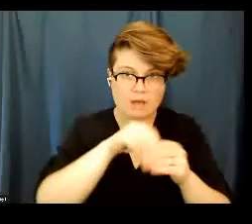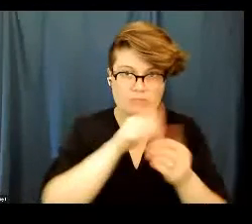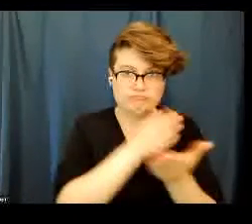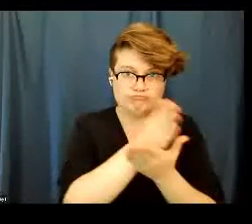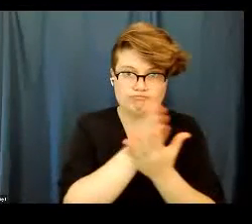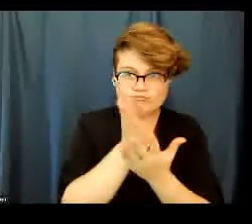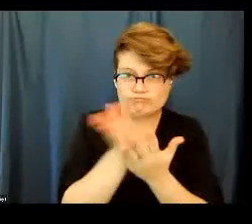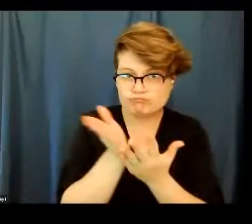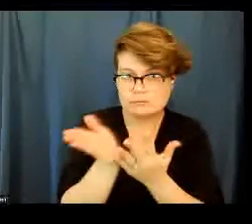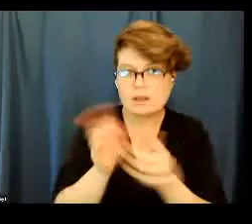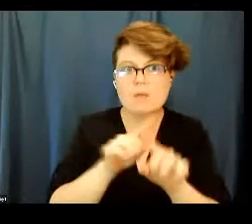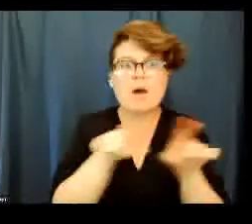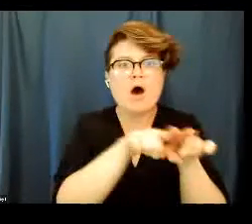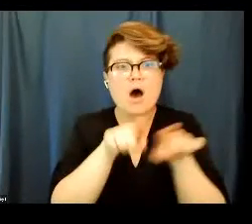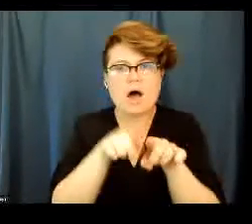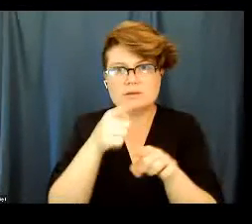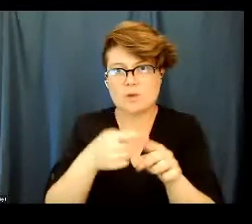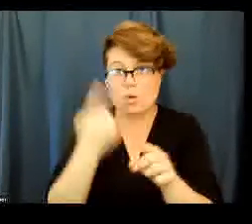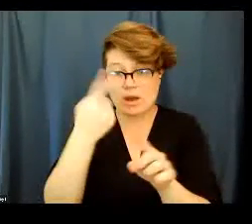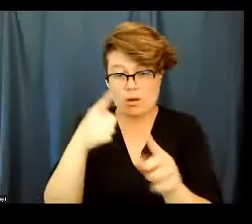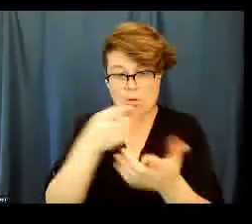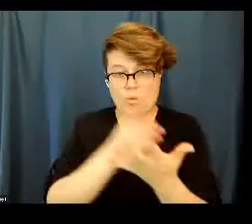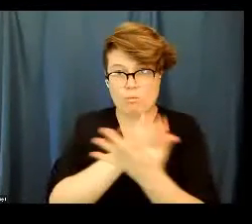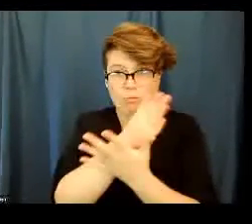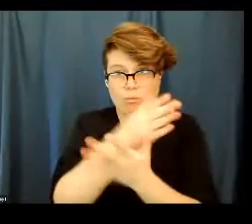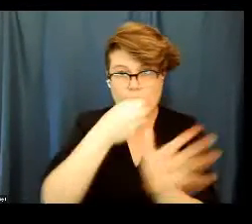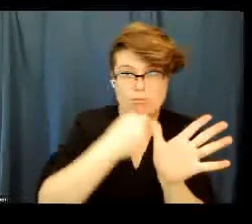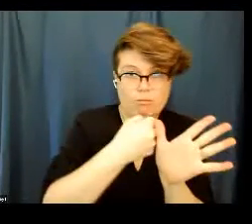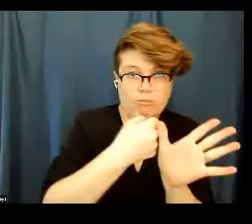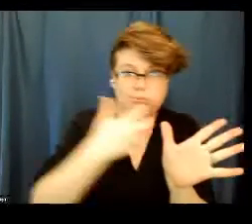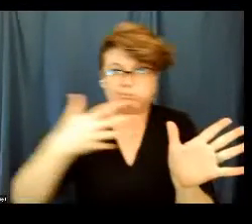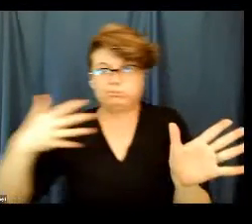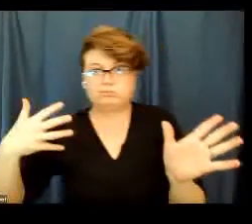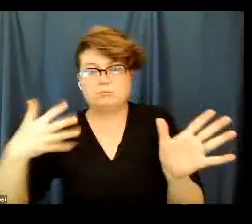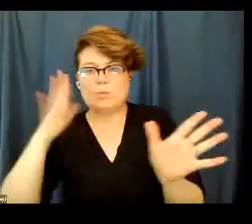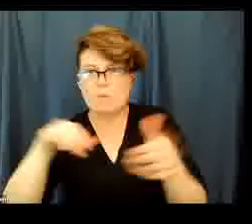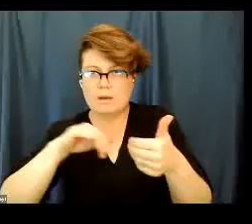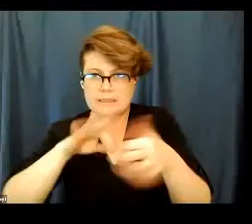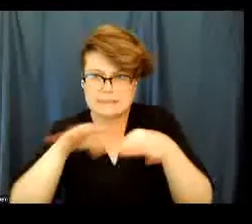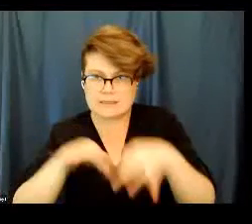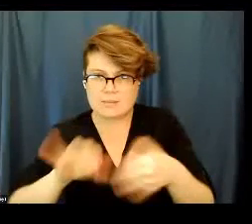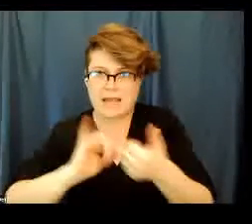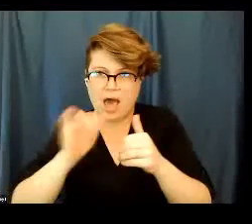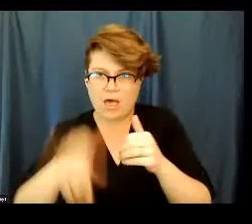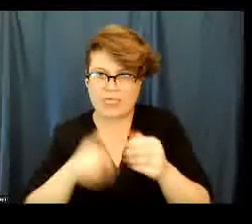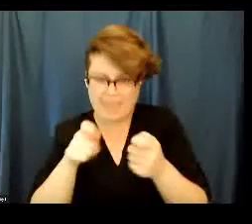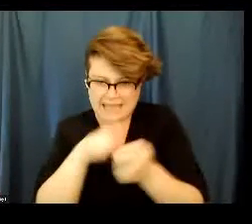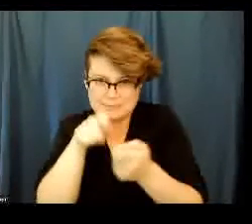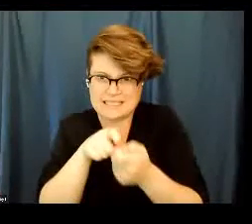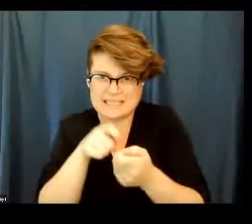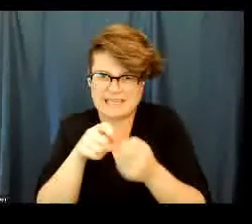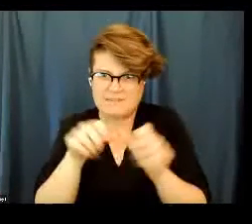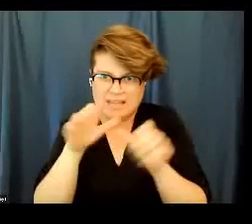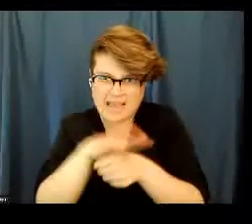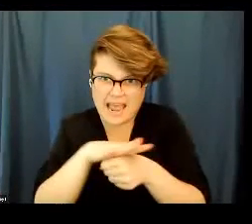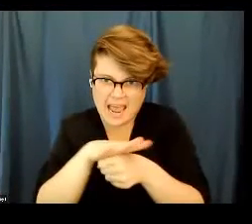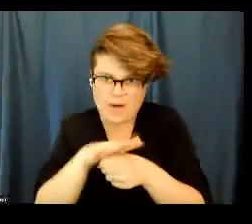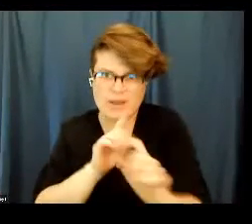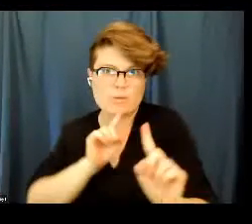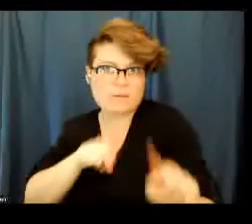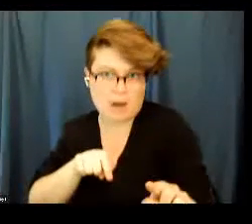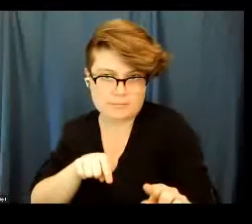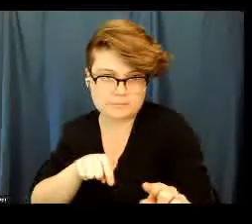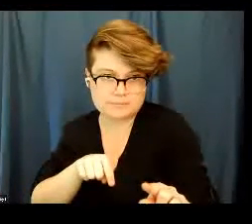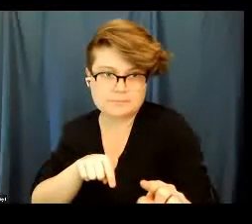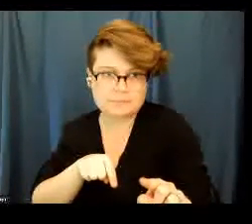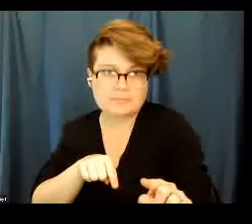sections that talk specifically about how each discipline is unique and how that discipline responds. It's going to be inclusive of